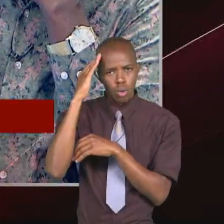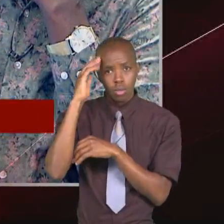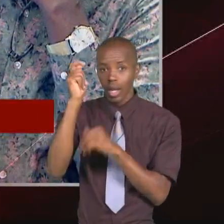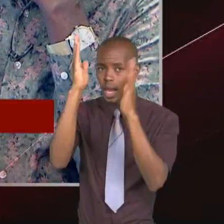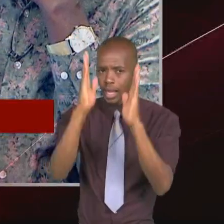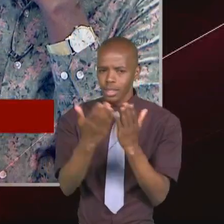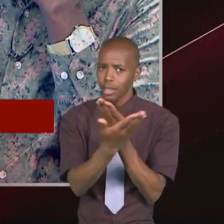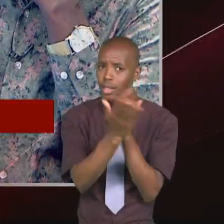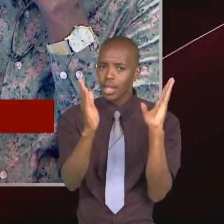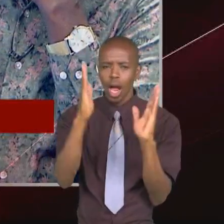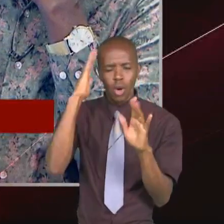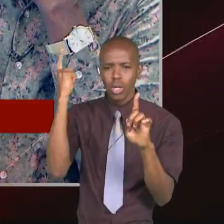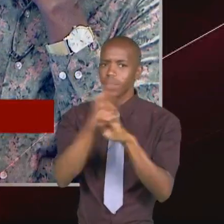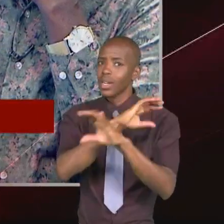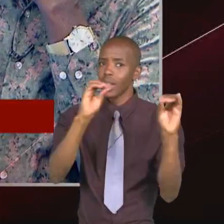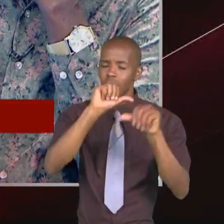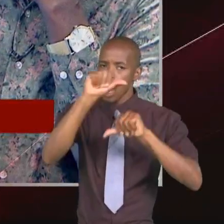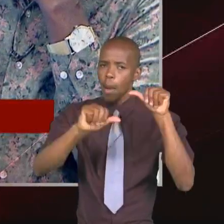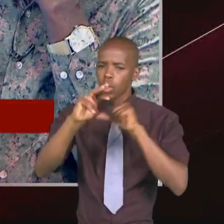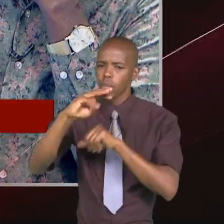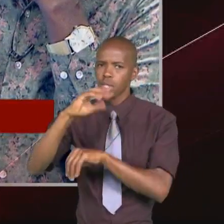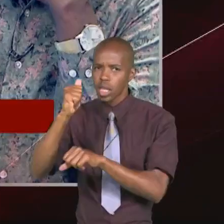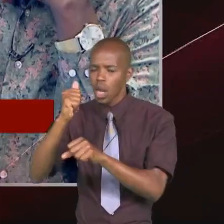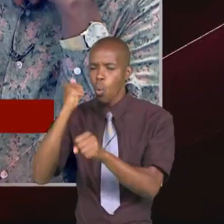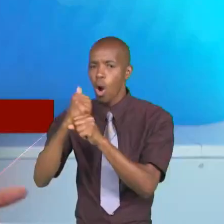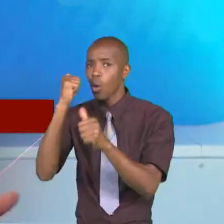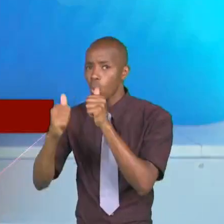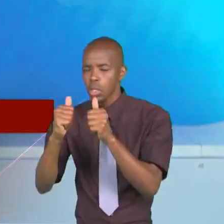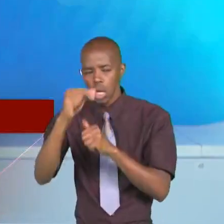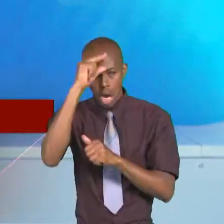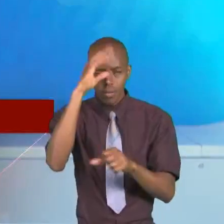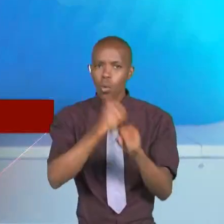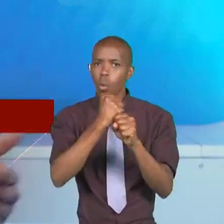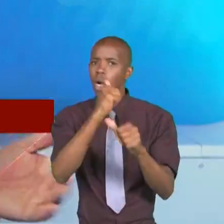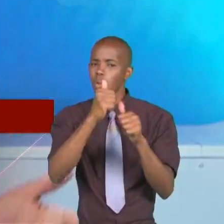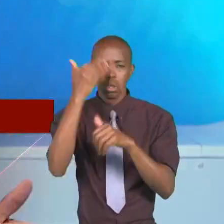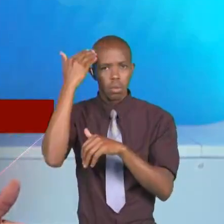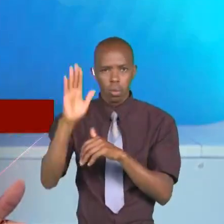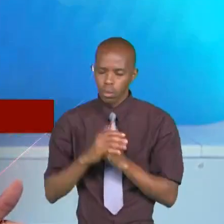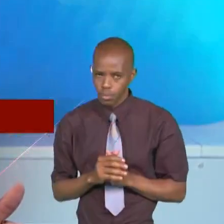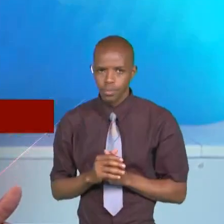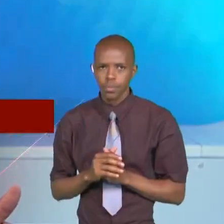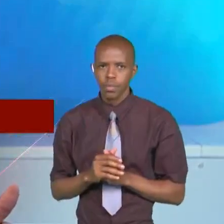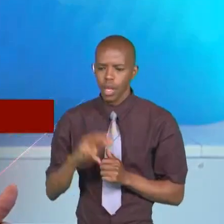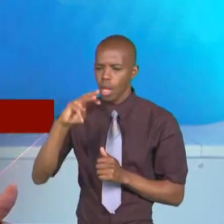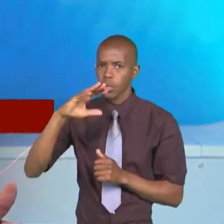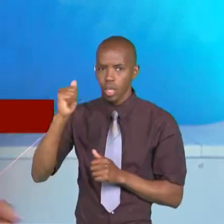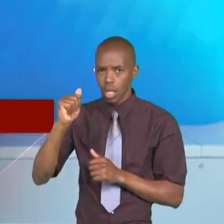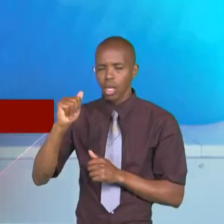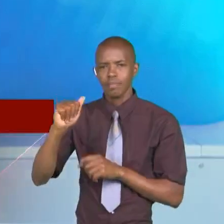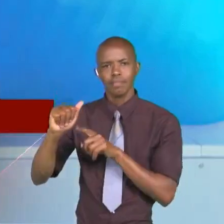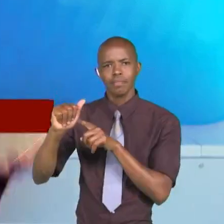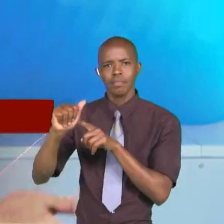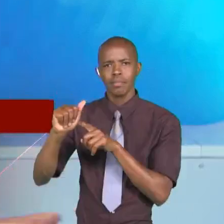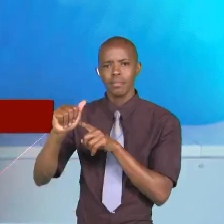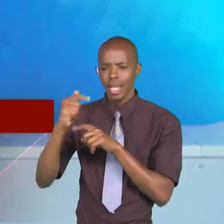mwananchi does not know the difference between what an MCA should, the roles of an MCA and what a governor should be doing. So on the ground, an MCA has pressure from the people that, you know, we